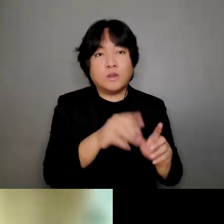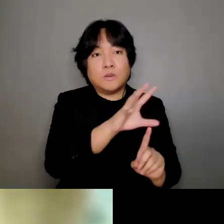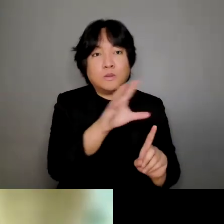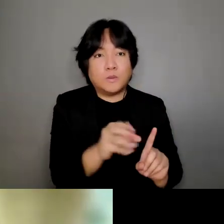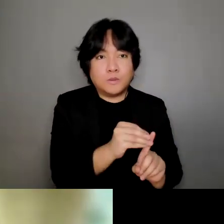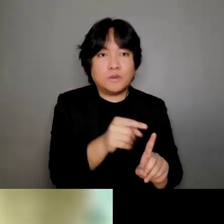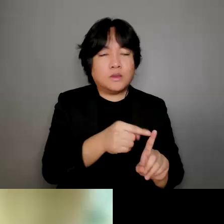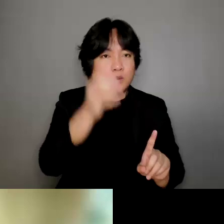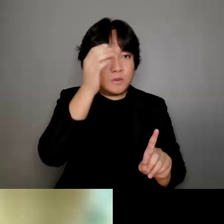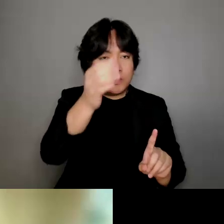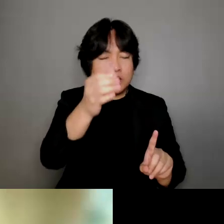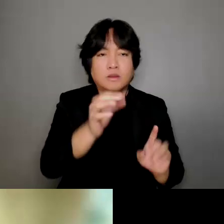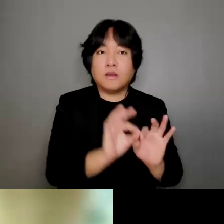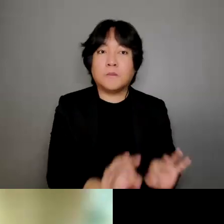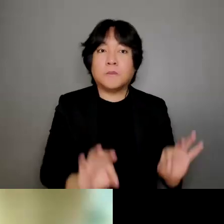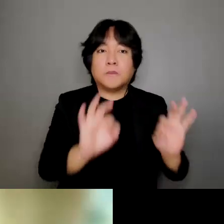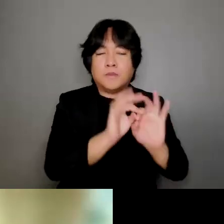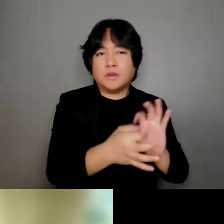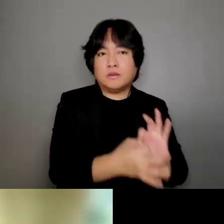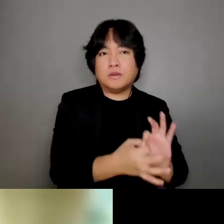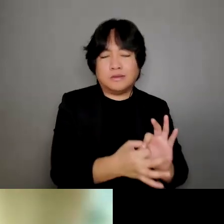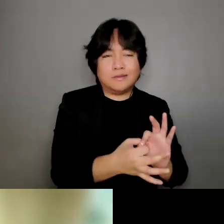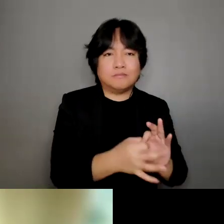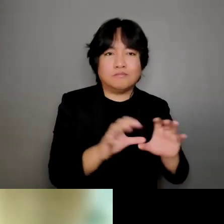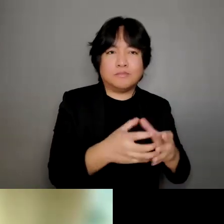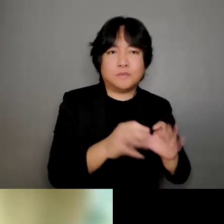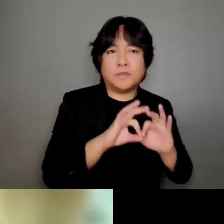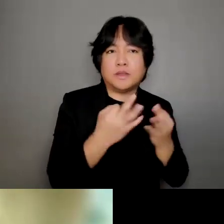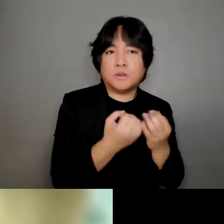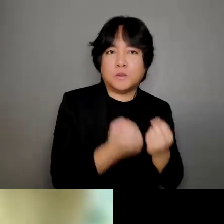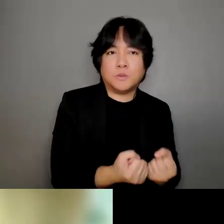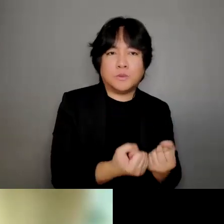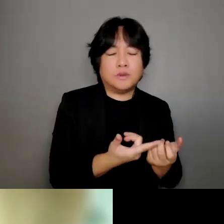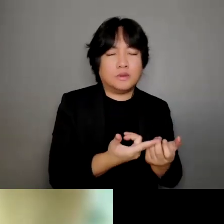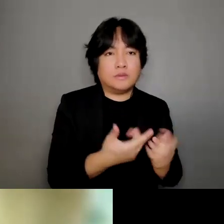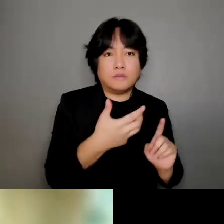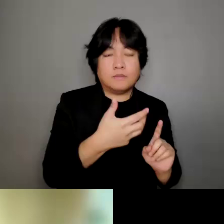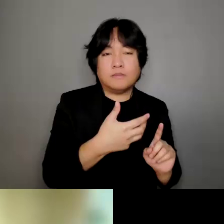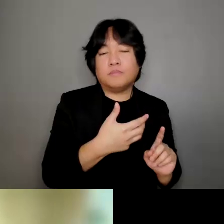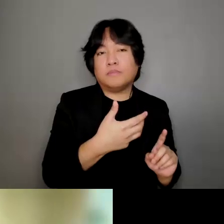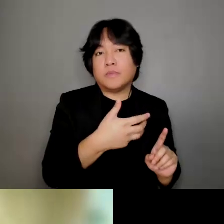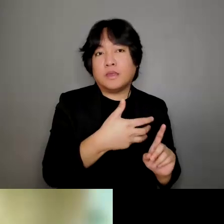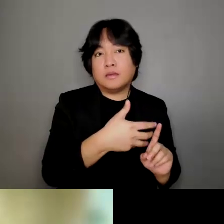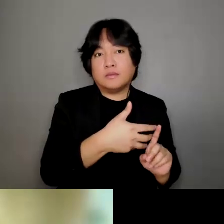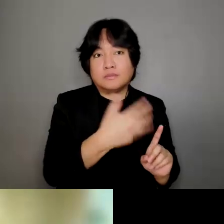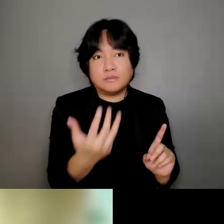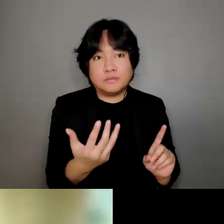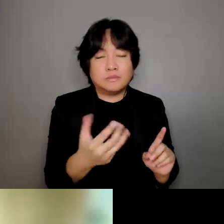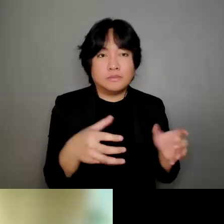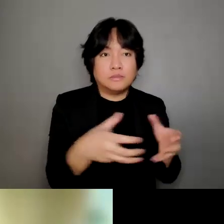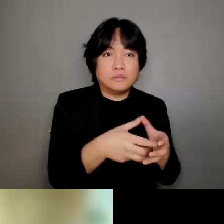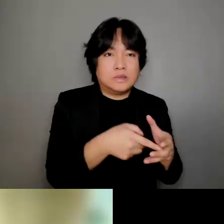mahalaga yung relationships natin with our families, having LGBTQI responsive laws may not be our